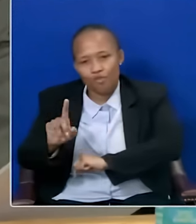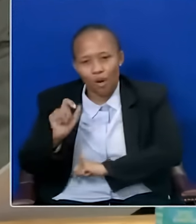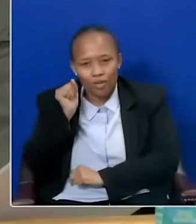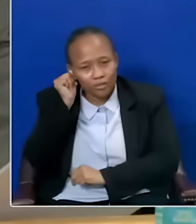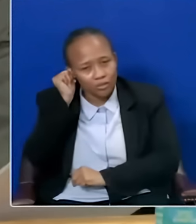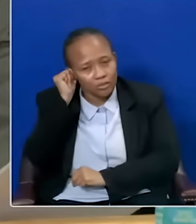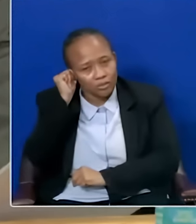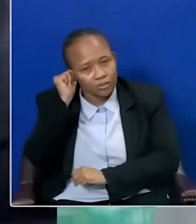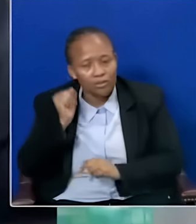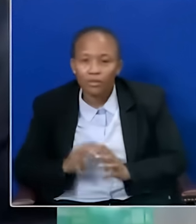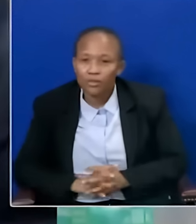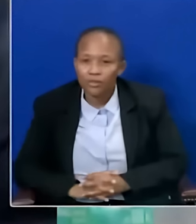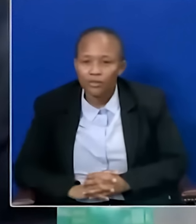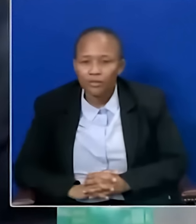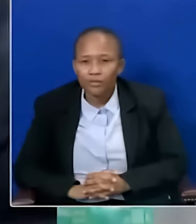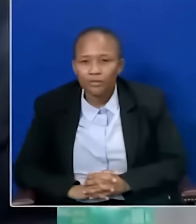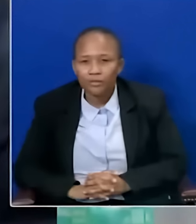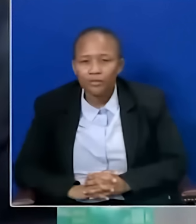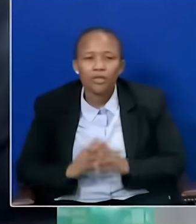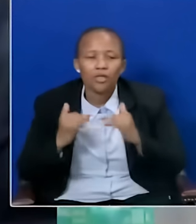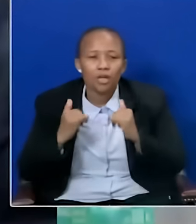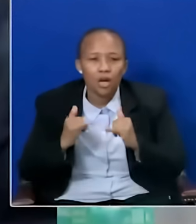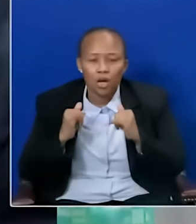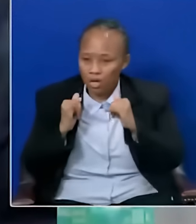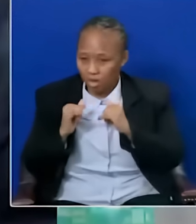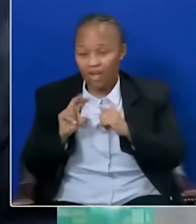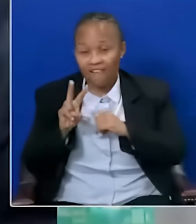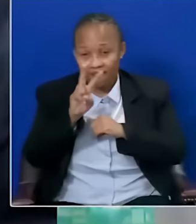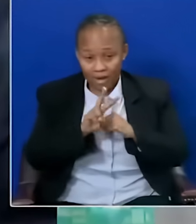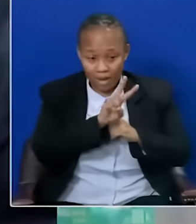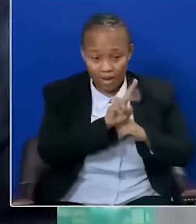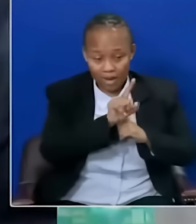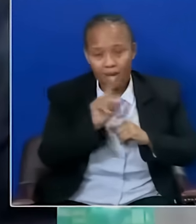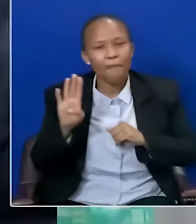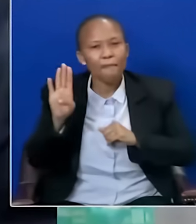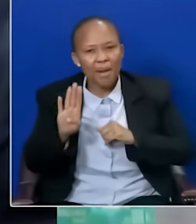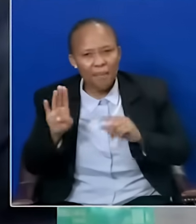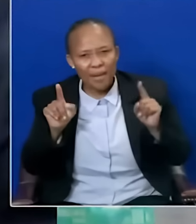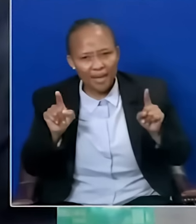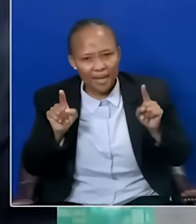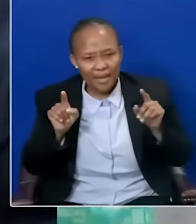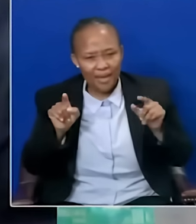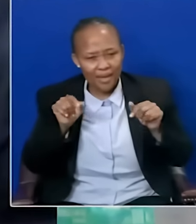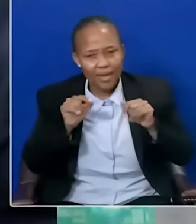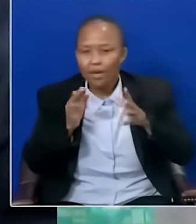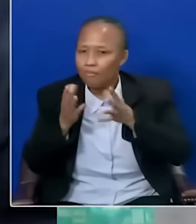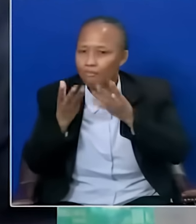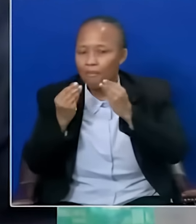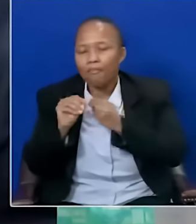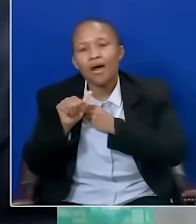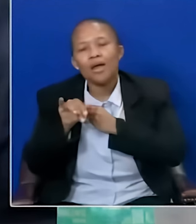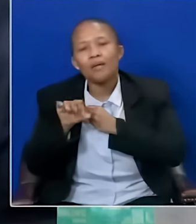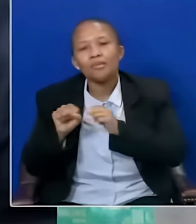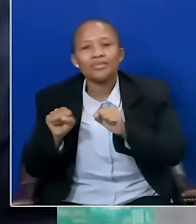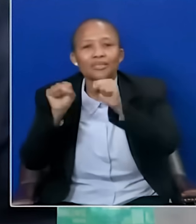As indicated above, the Vereeniging and Bramley samples were acquired in the IBIS system prior to an IBIS